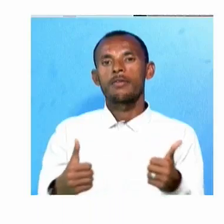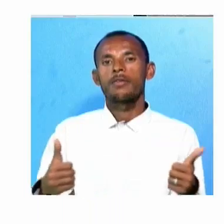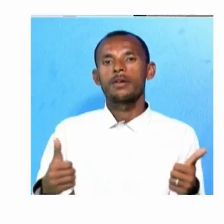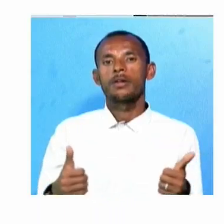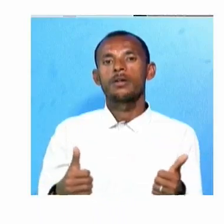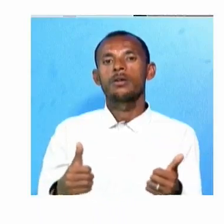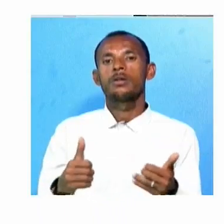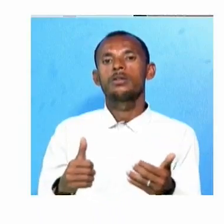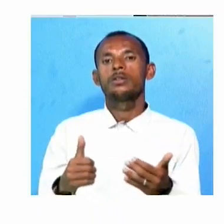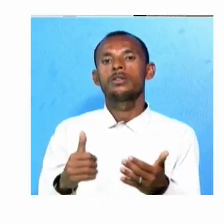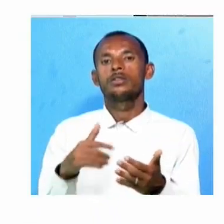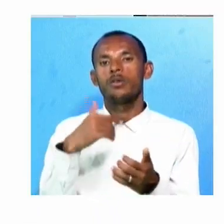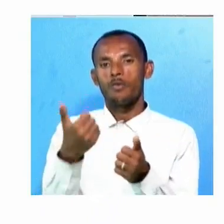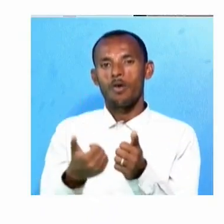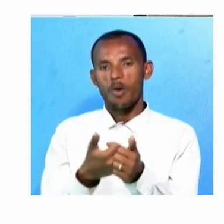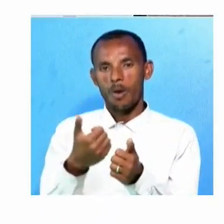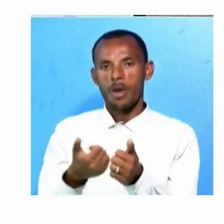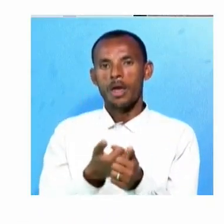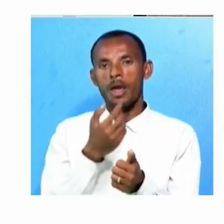whether